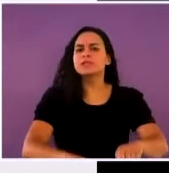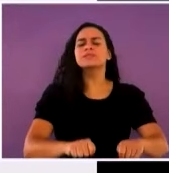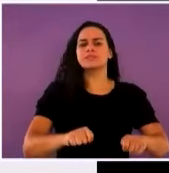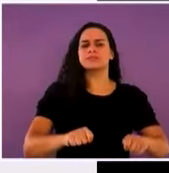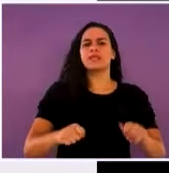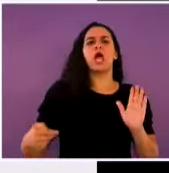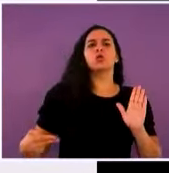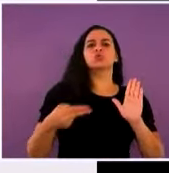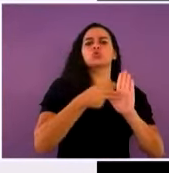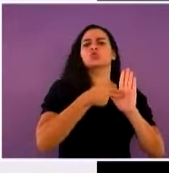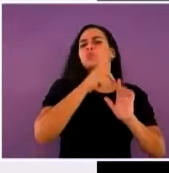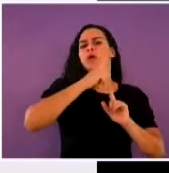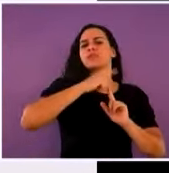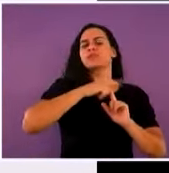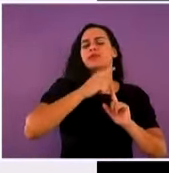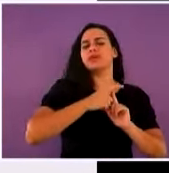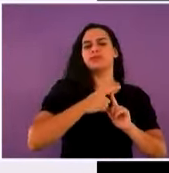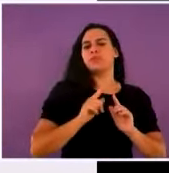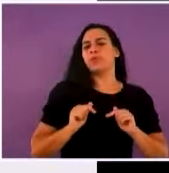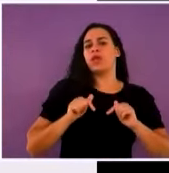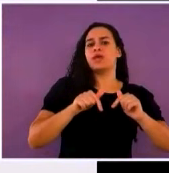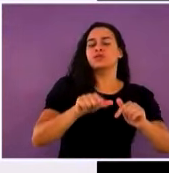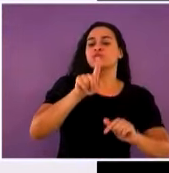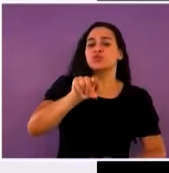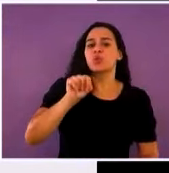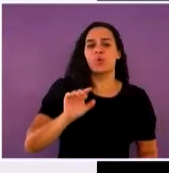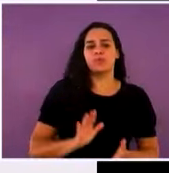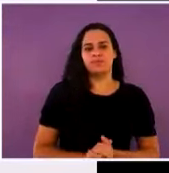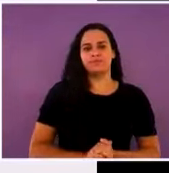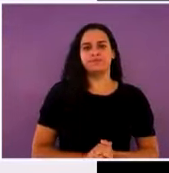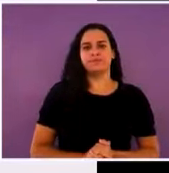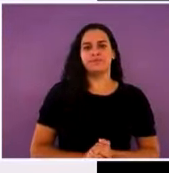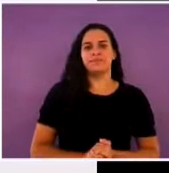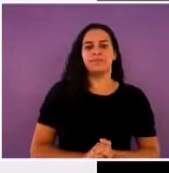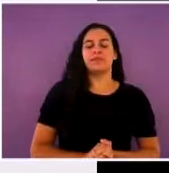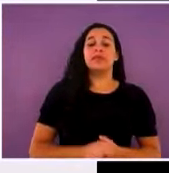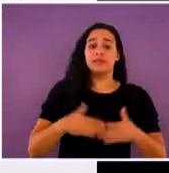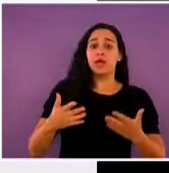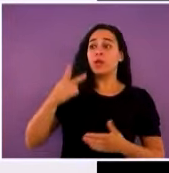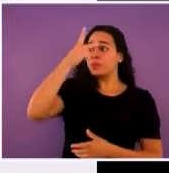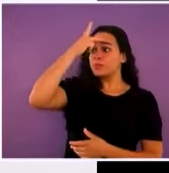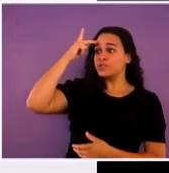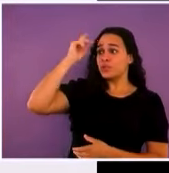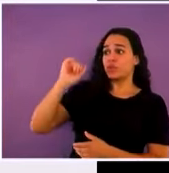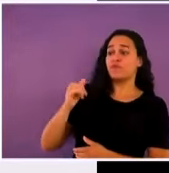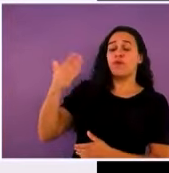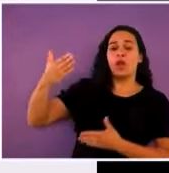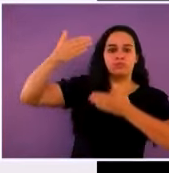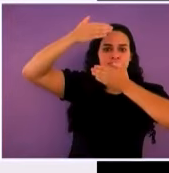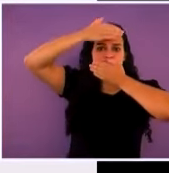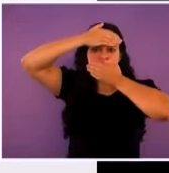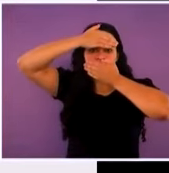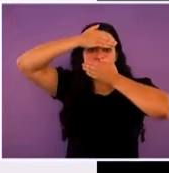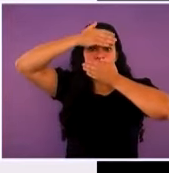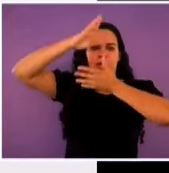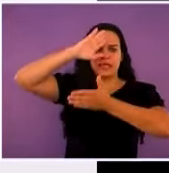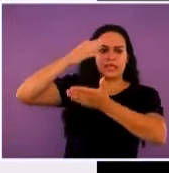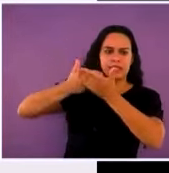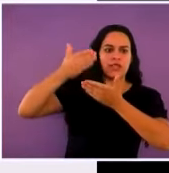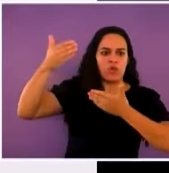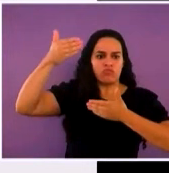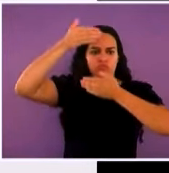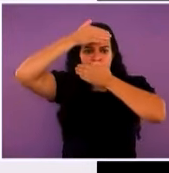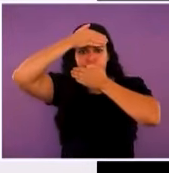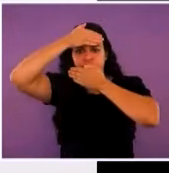eles falam, ele fala com os crentes muçulmanos, aqueles que creem no islamismo. Because this is what